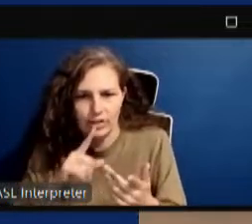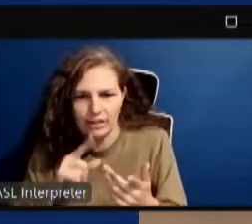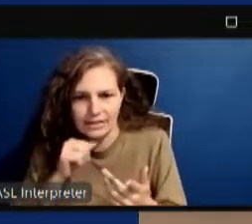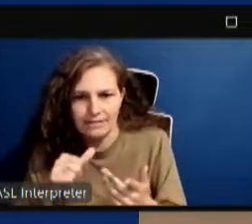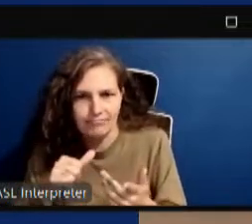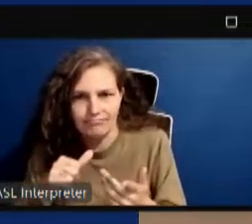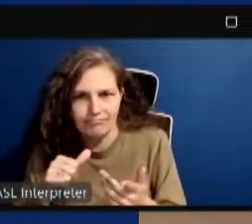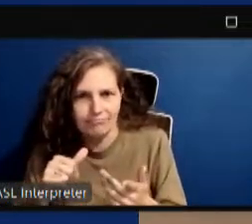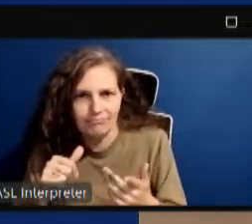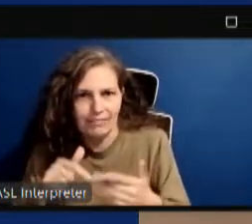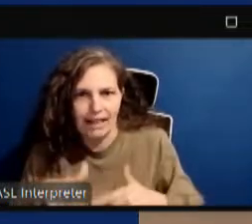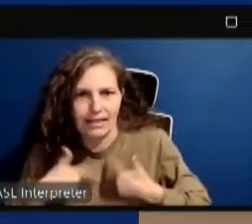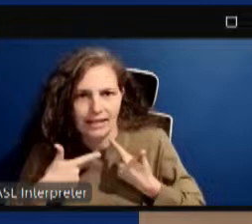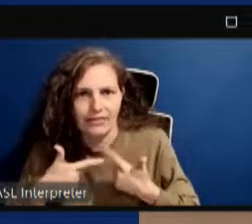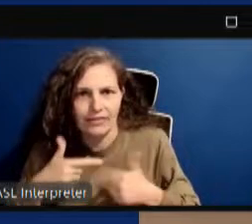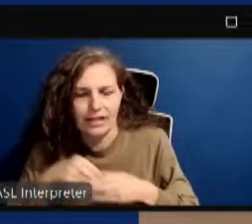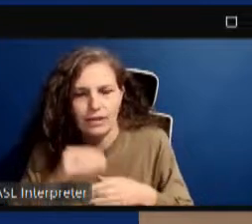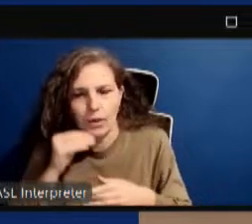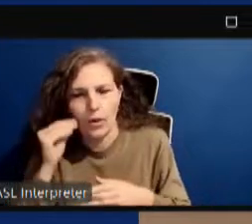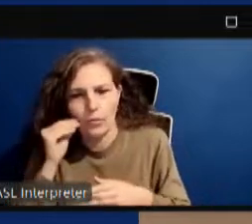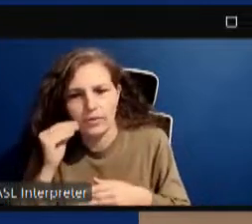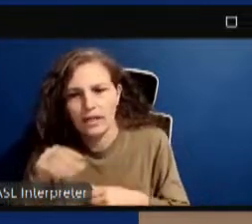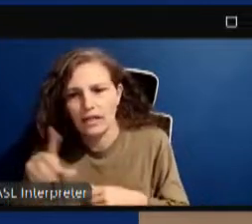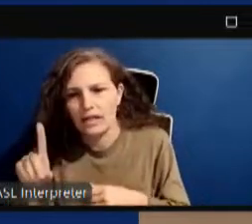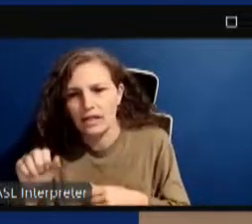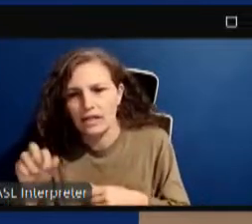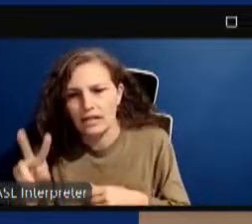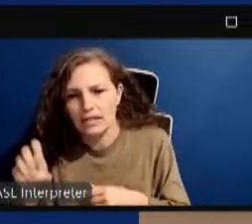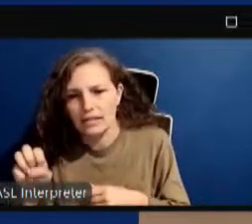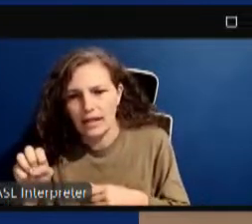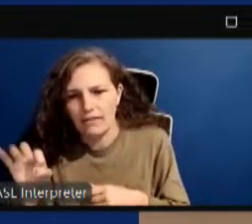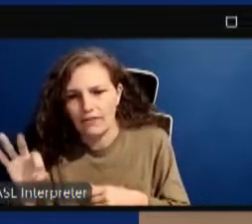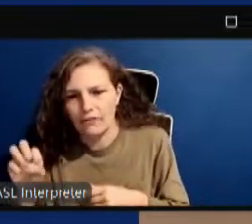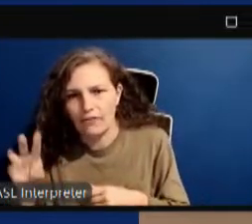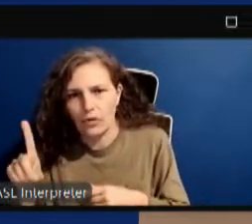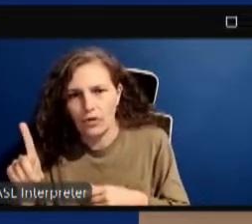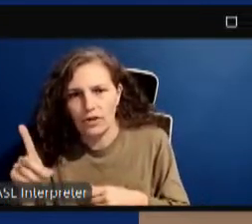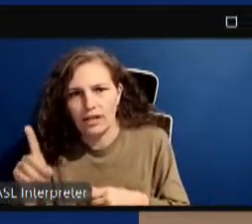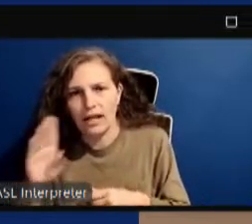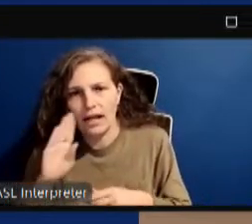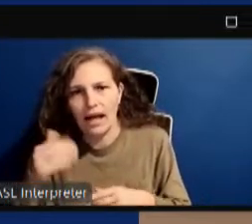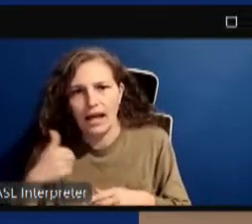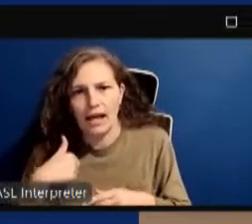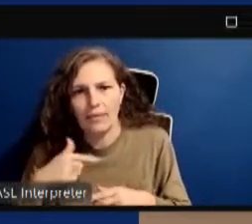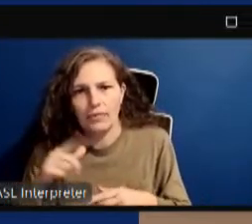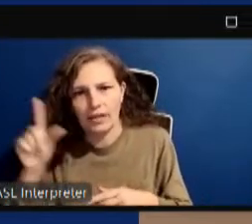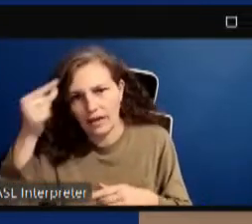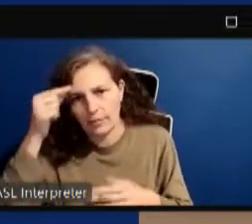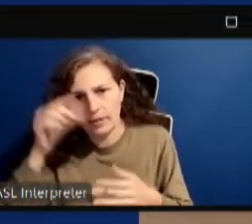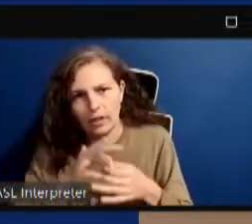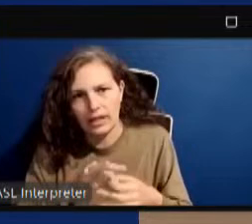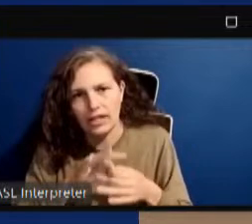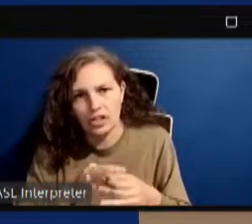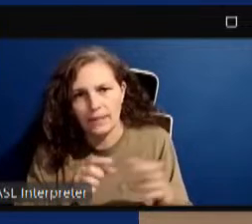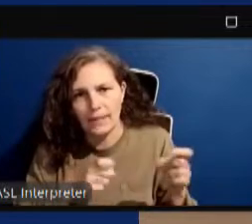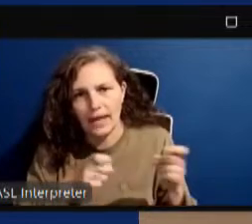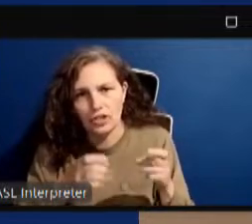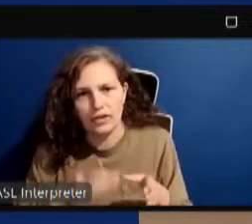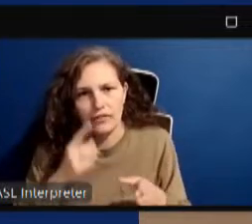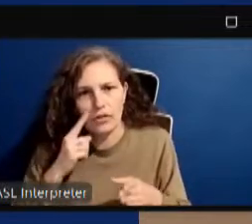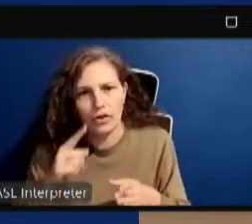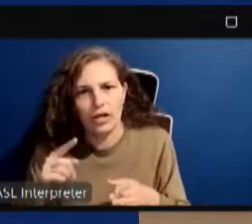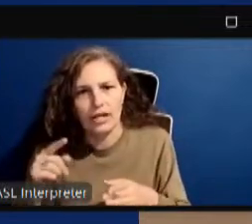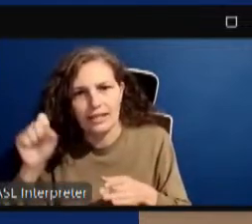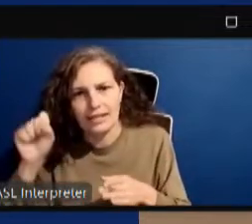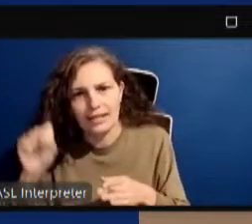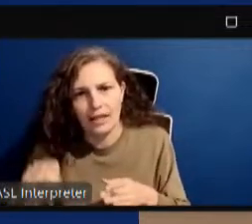Thank you for that question. My name's Dave Ford. I'm the Government Relations Manager for Southern California Edison. And I just want to first start off